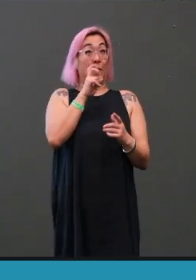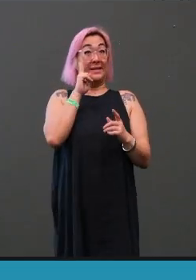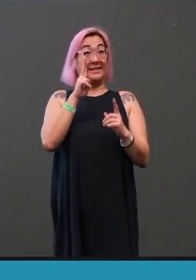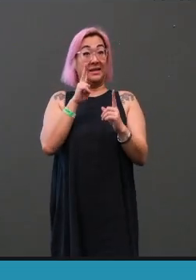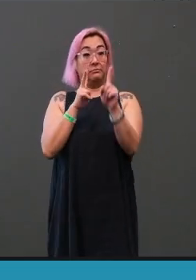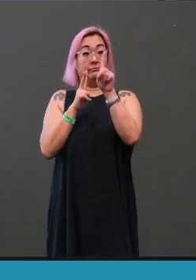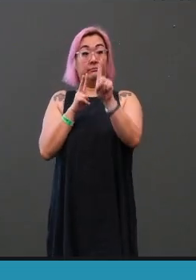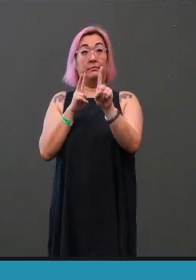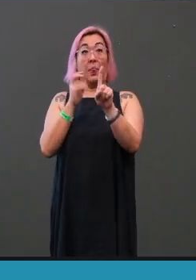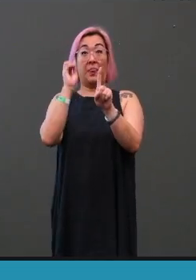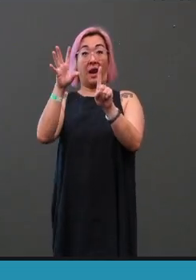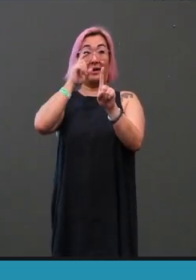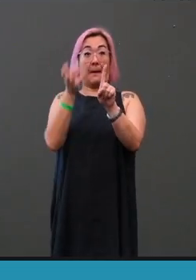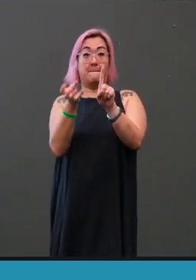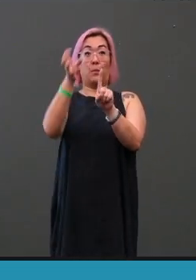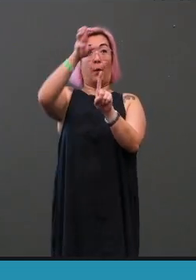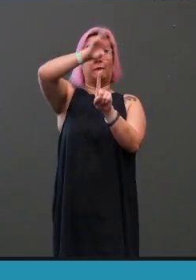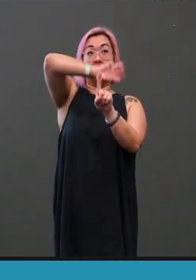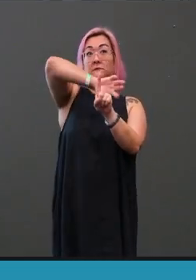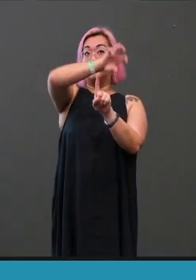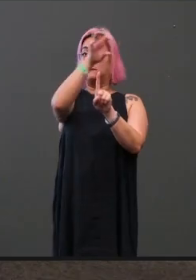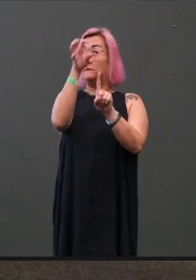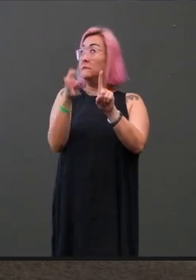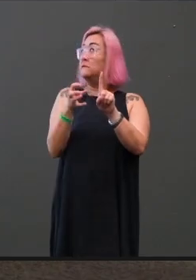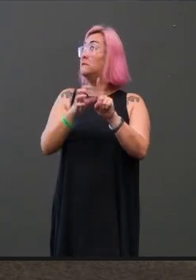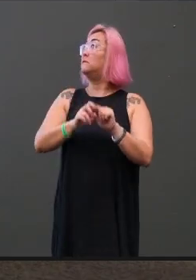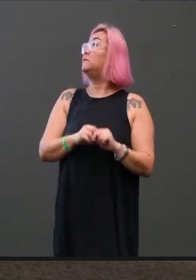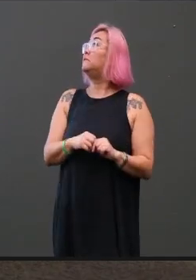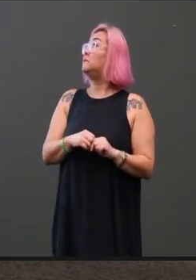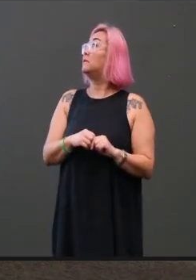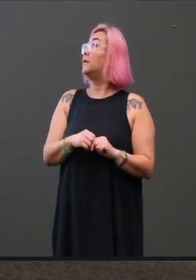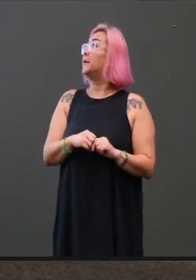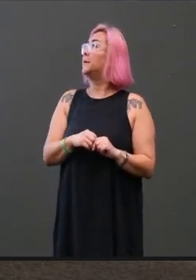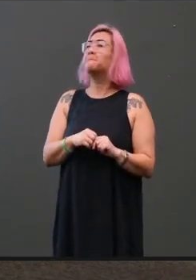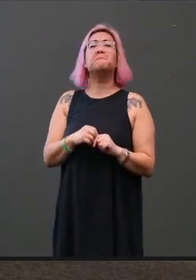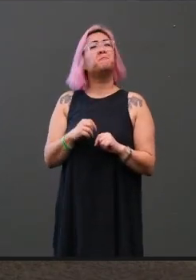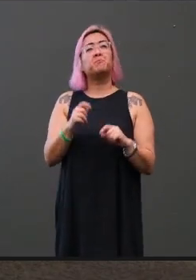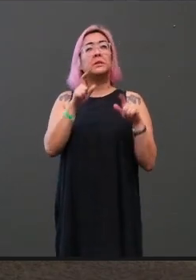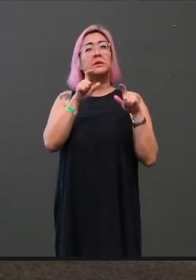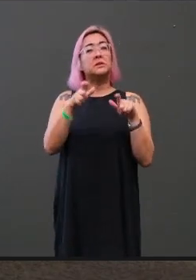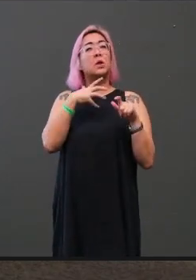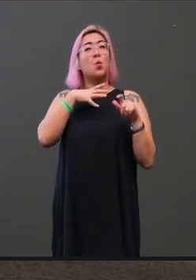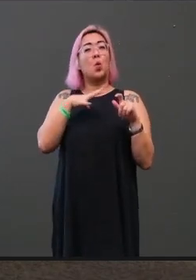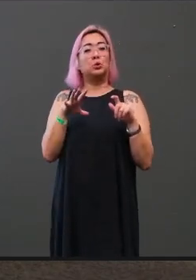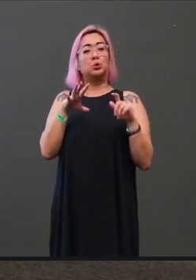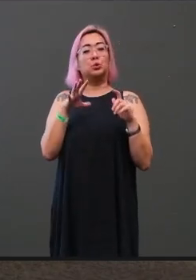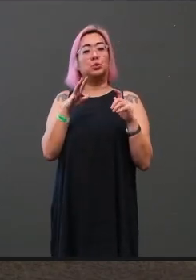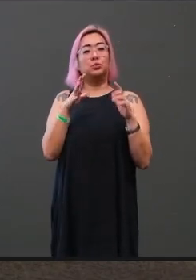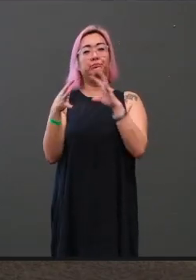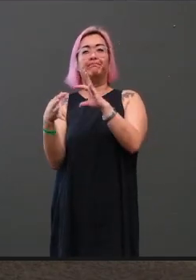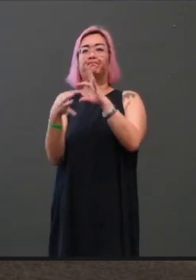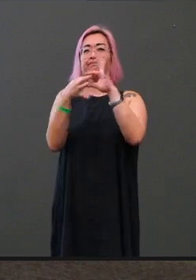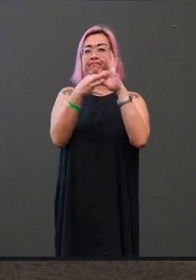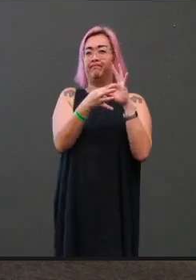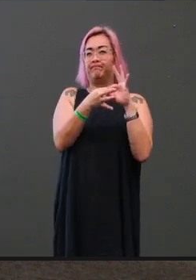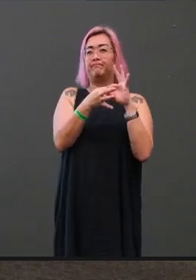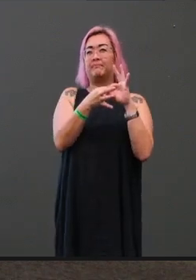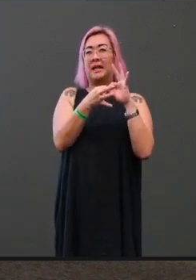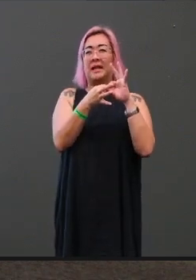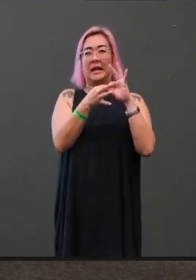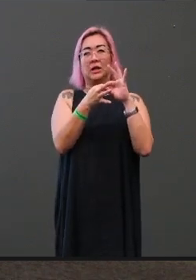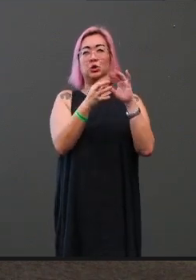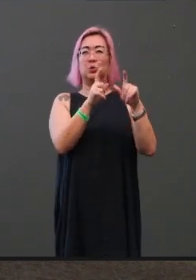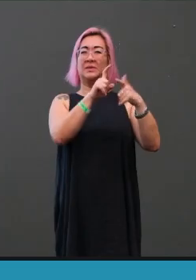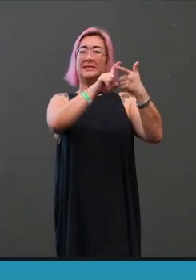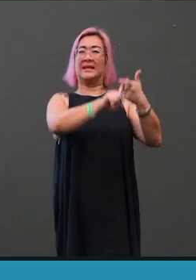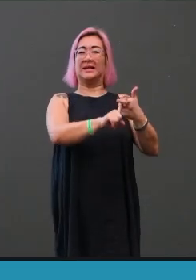opinion. But you still want to combine this with static sprites for glows and god rays, because you want the light to make sense in the